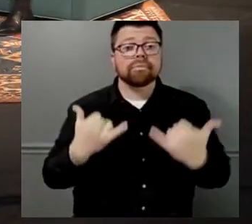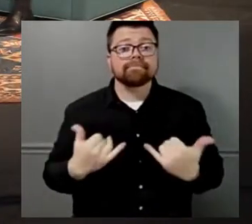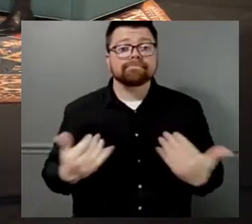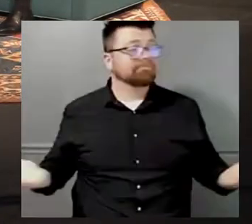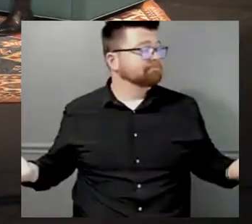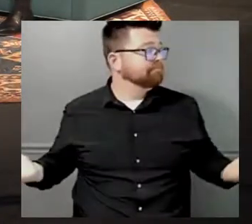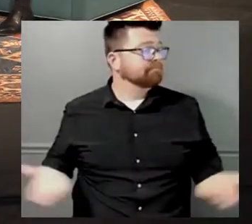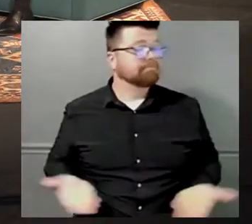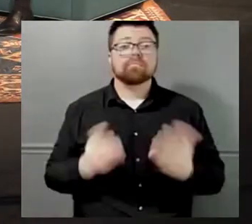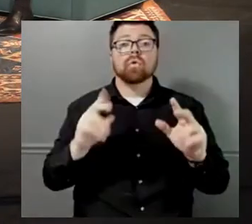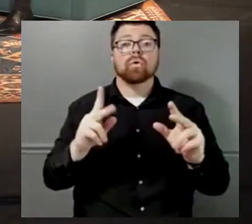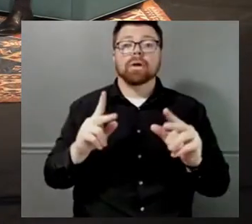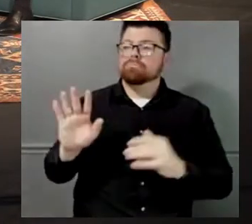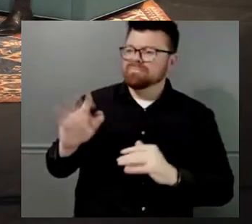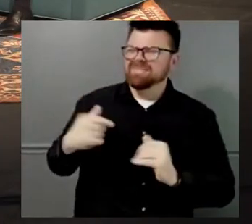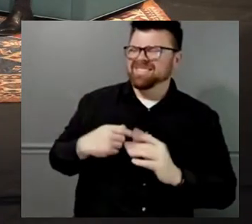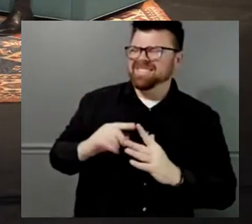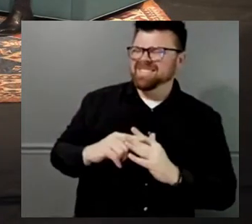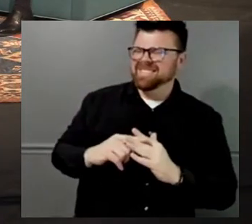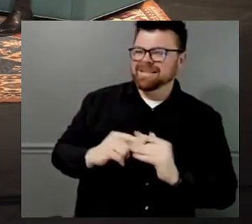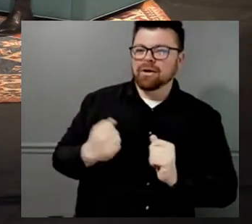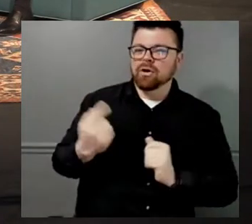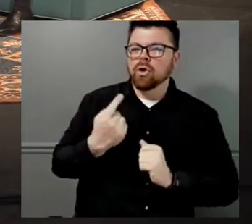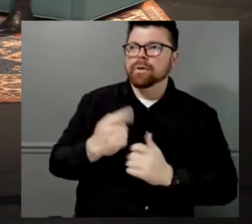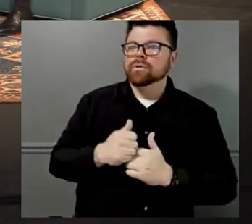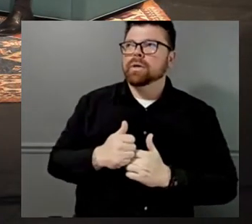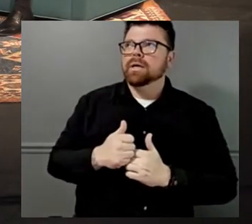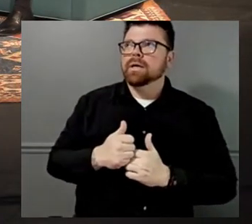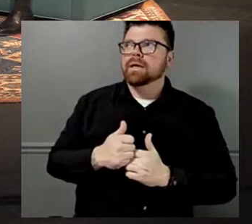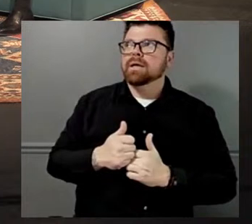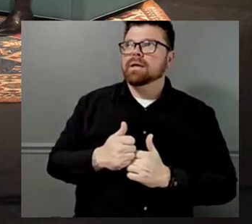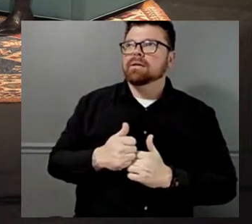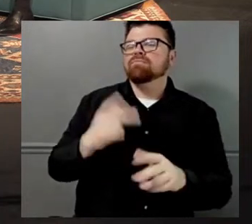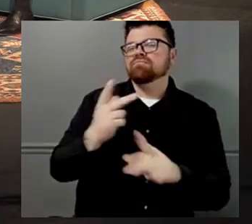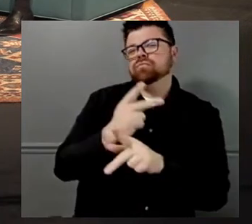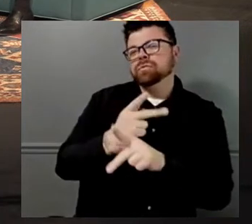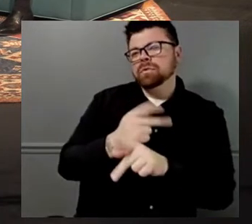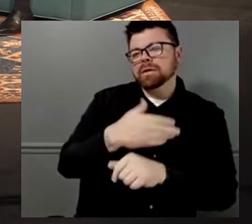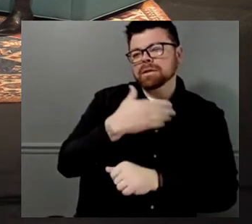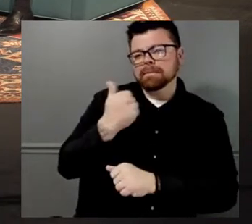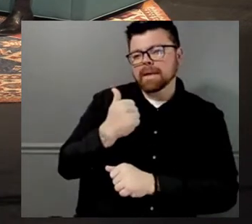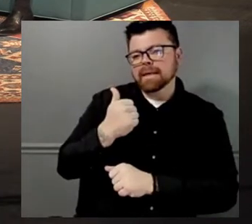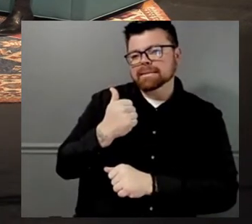I start always by finding the best in people.